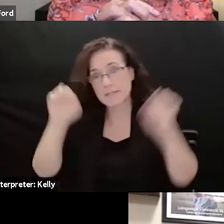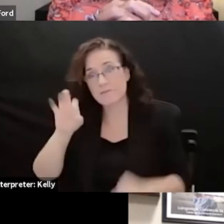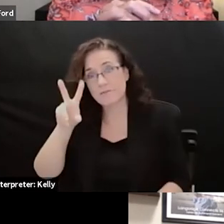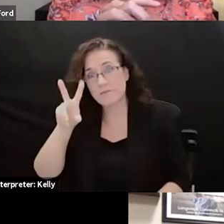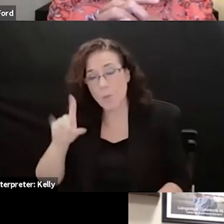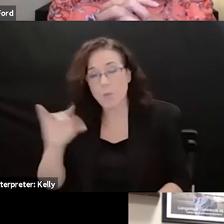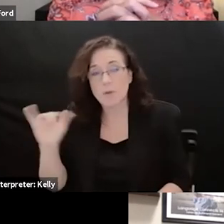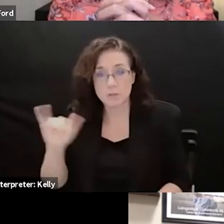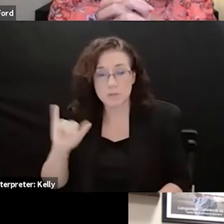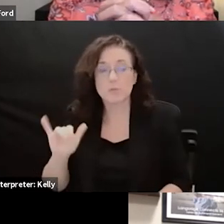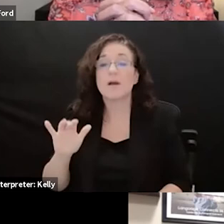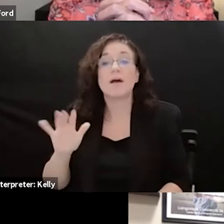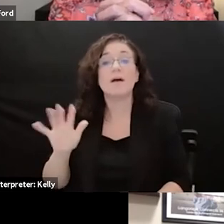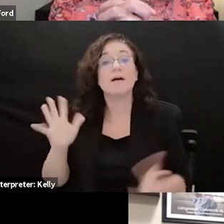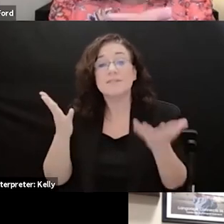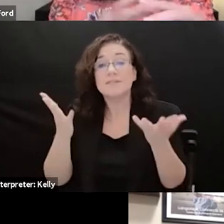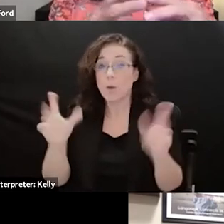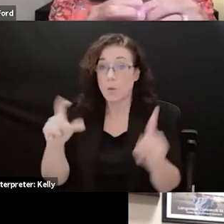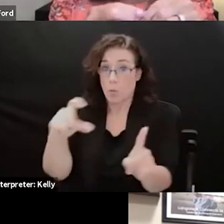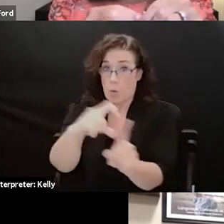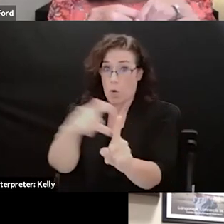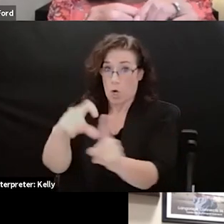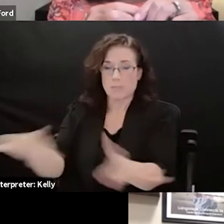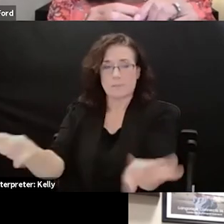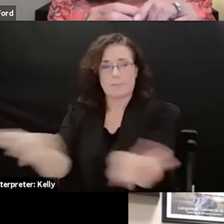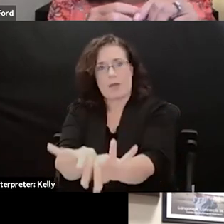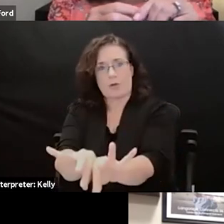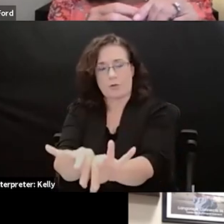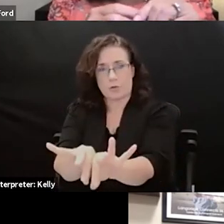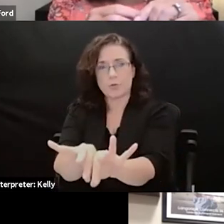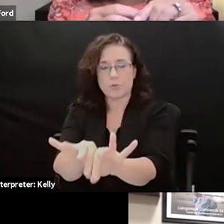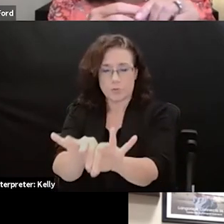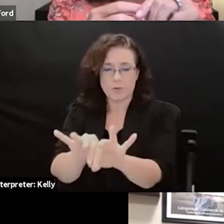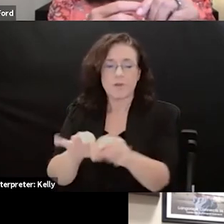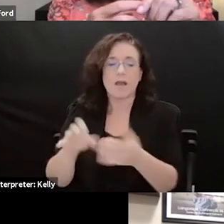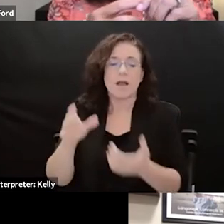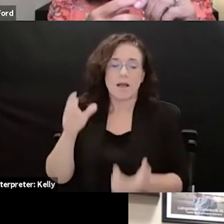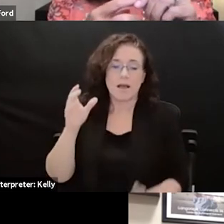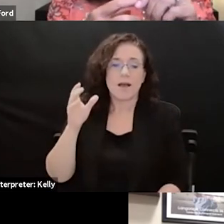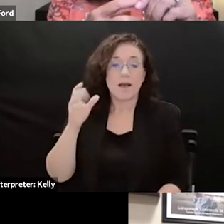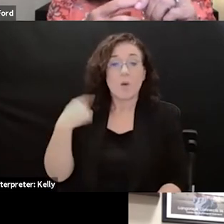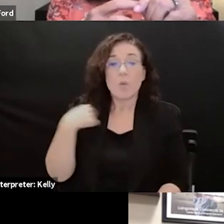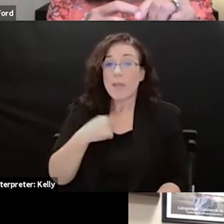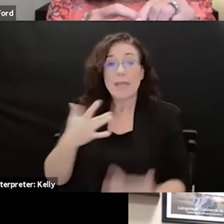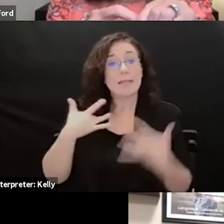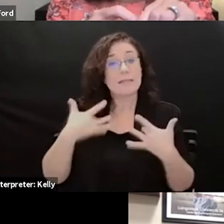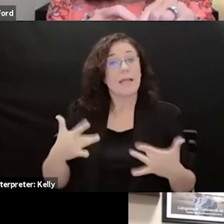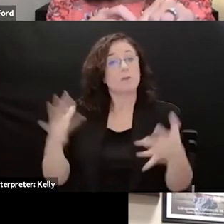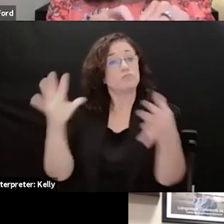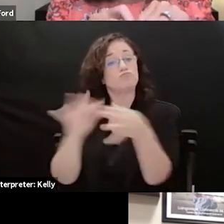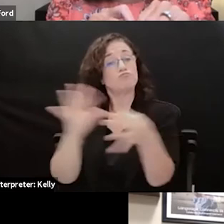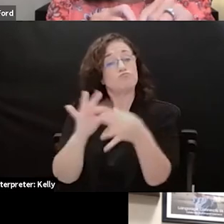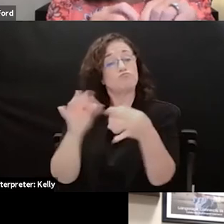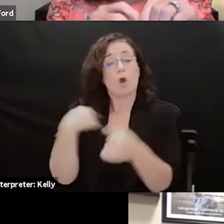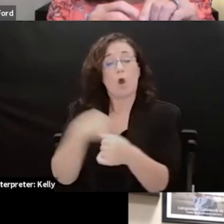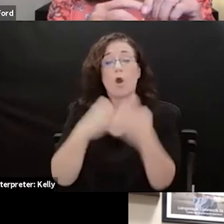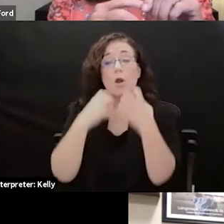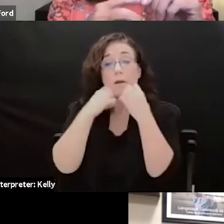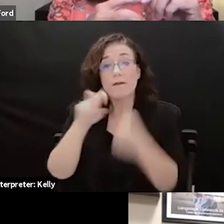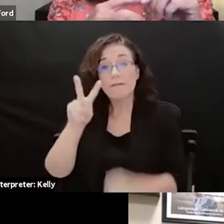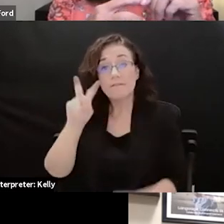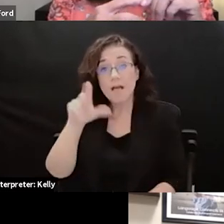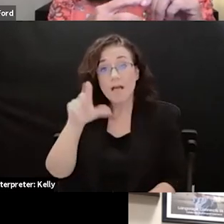resolutions are important uh because they state our values we state our values constantly on this board and in this district